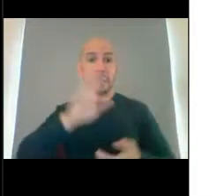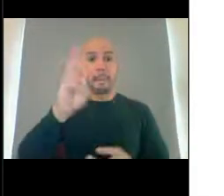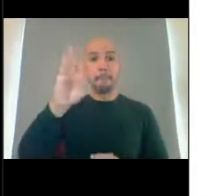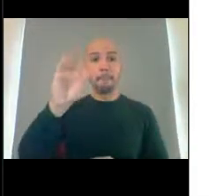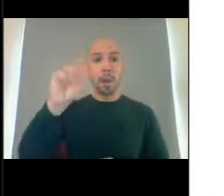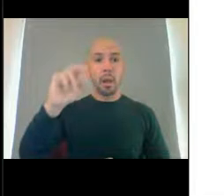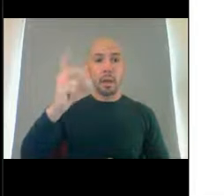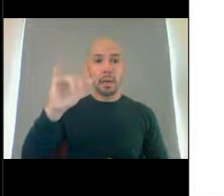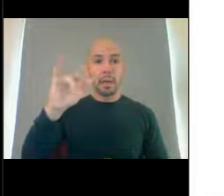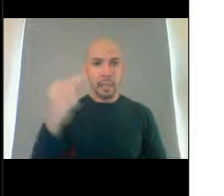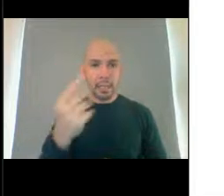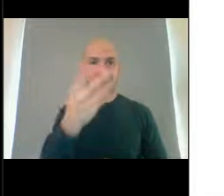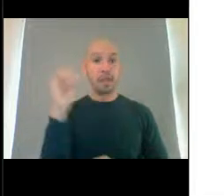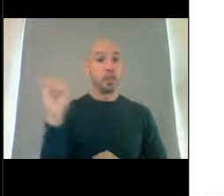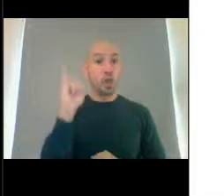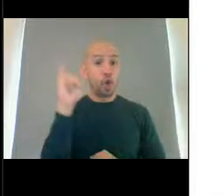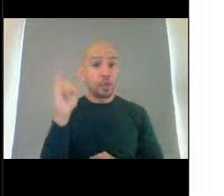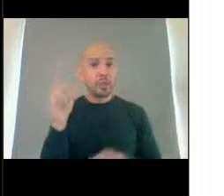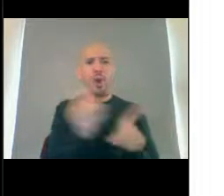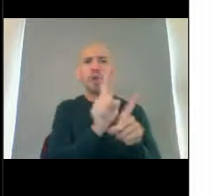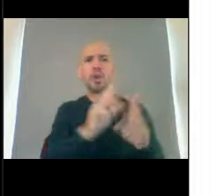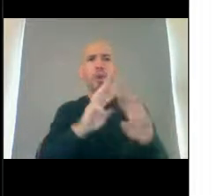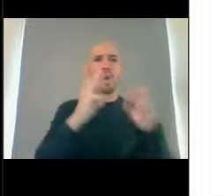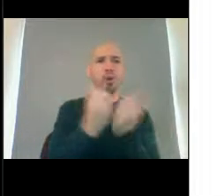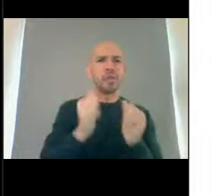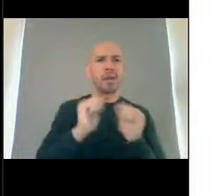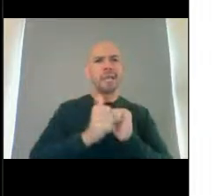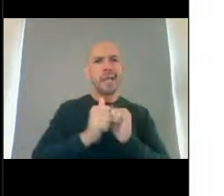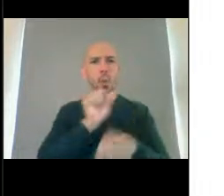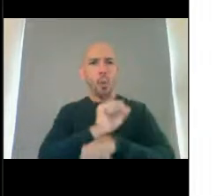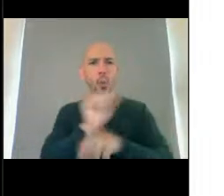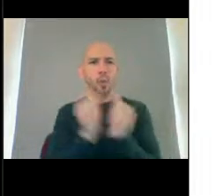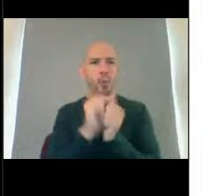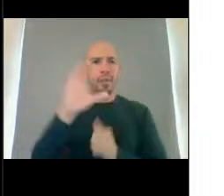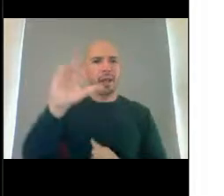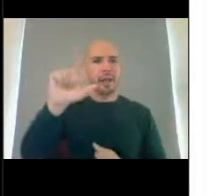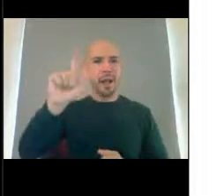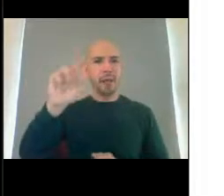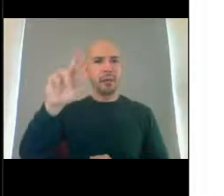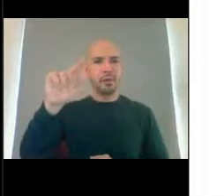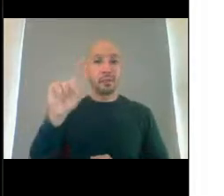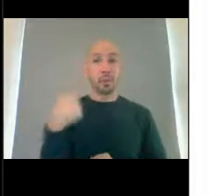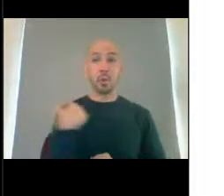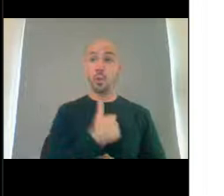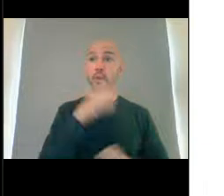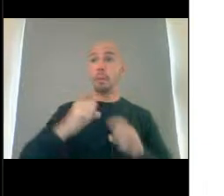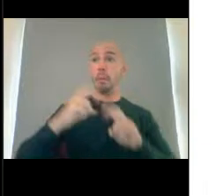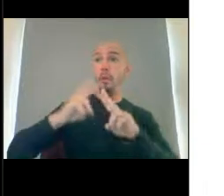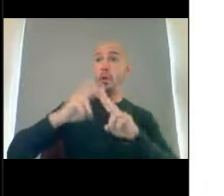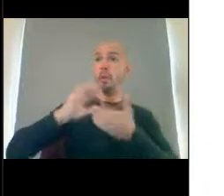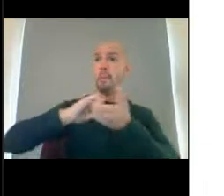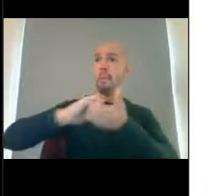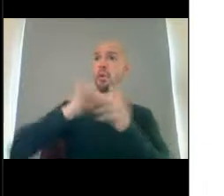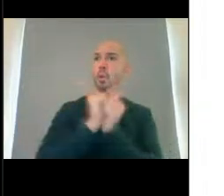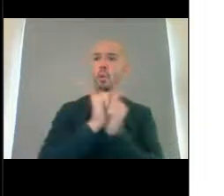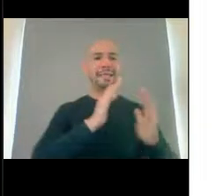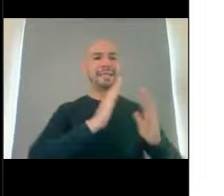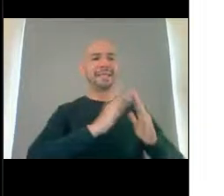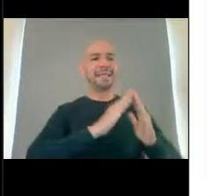and how to work with caltrans and other local agencies we were able to partner with the city of englewood with la